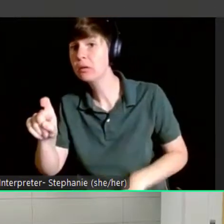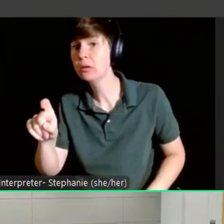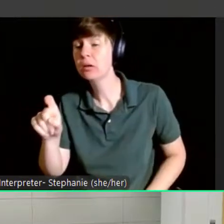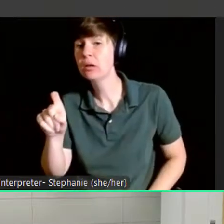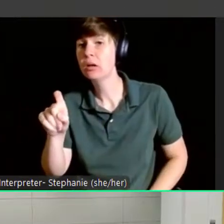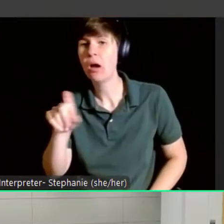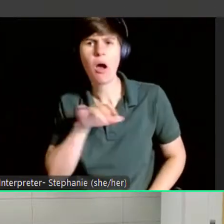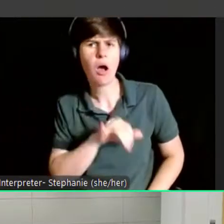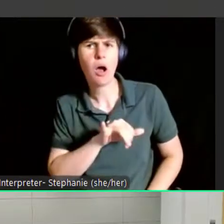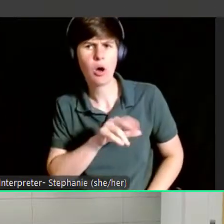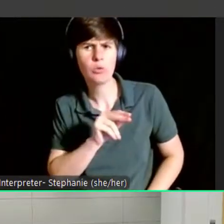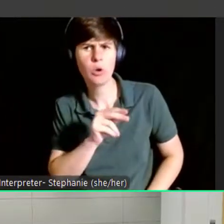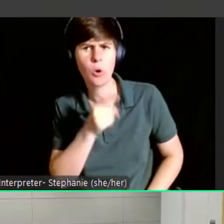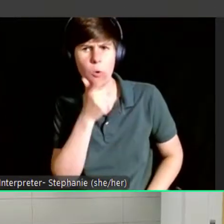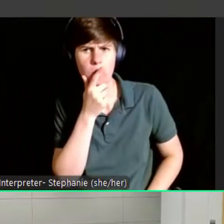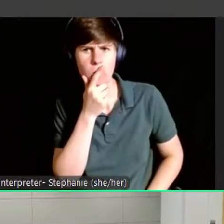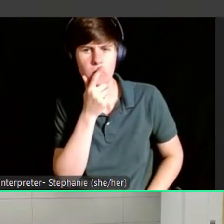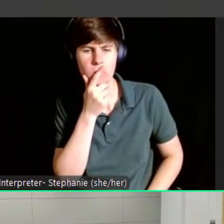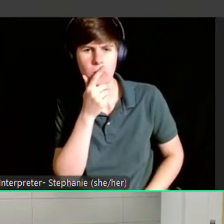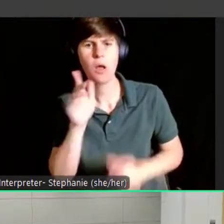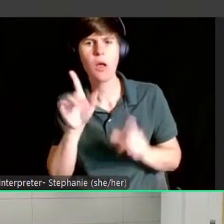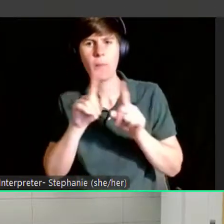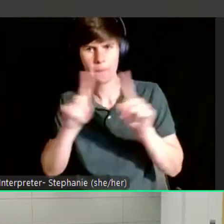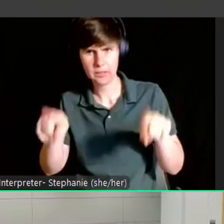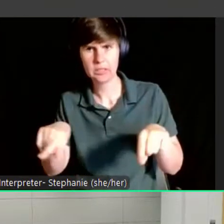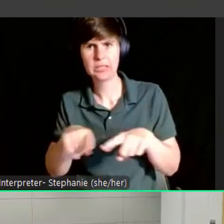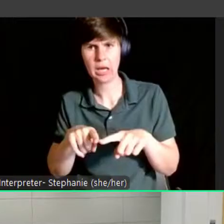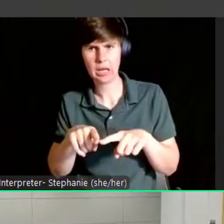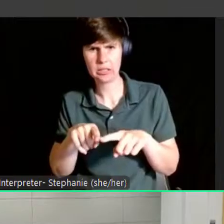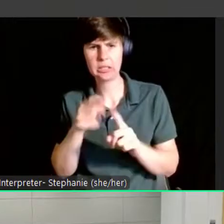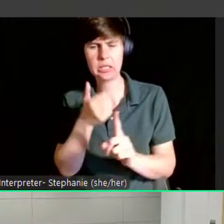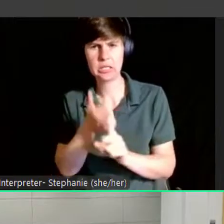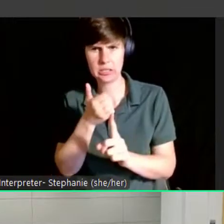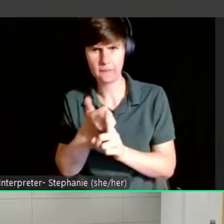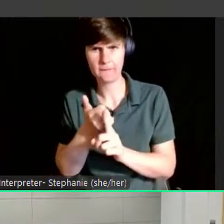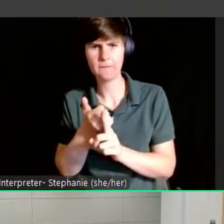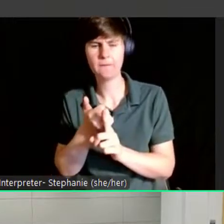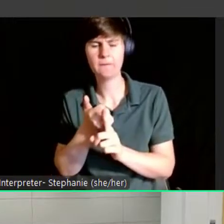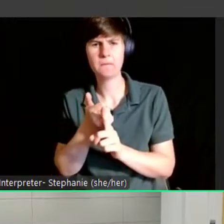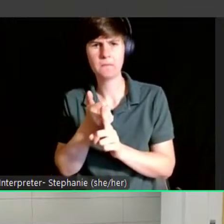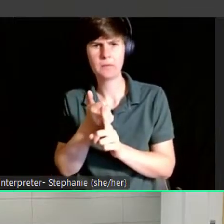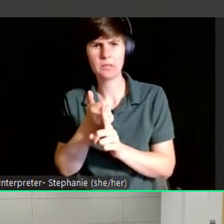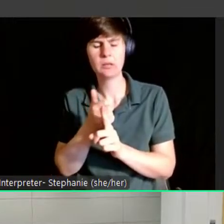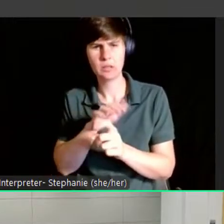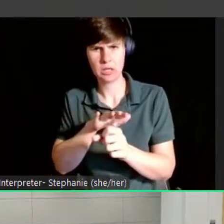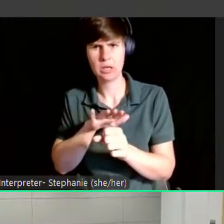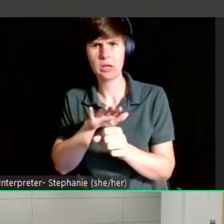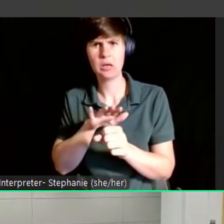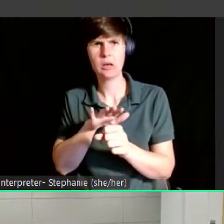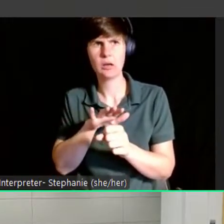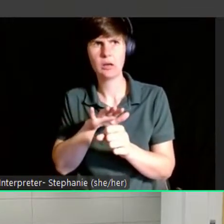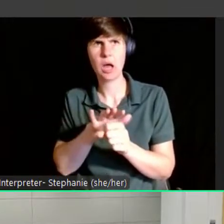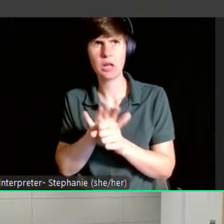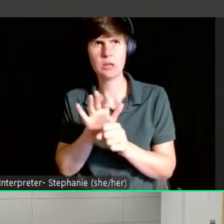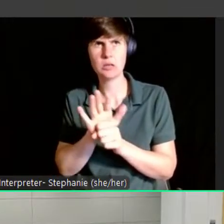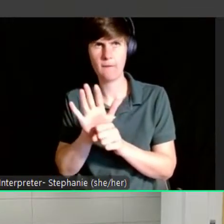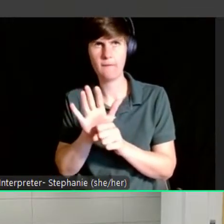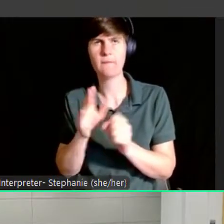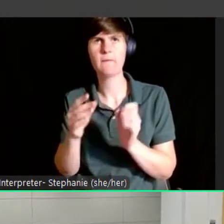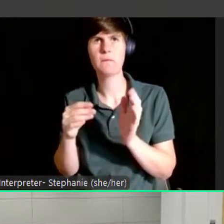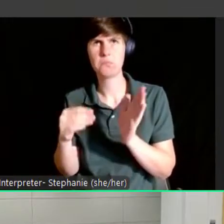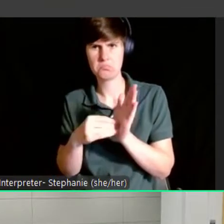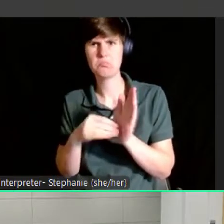The sign itself does have enough space. So I forget the exact dimensions,